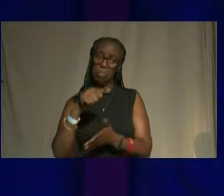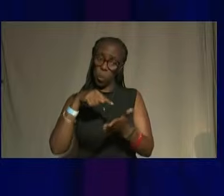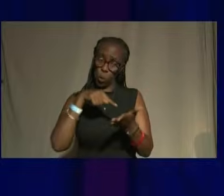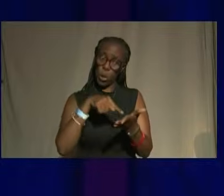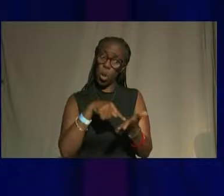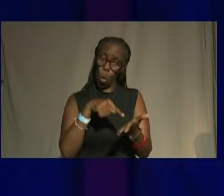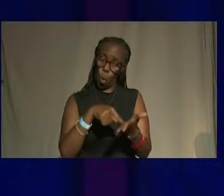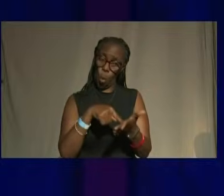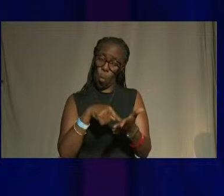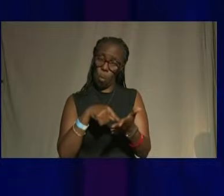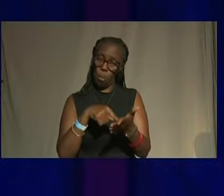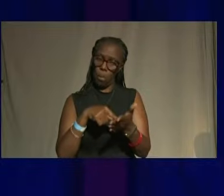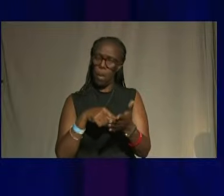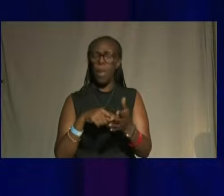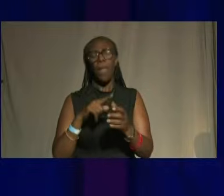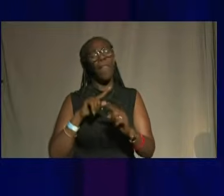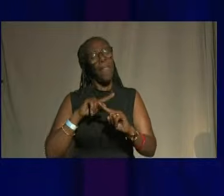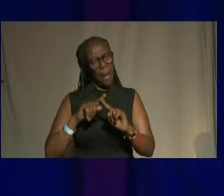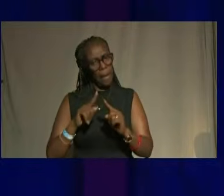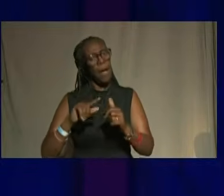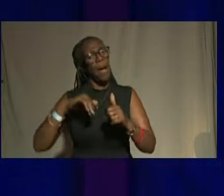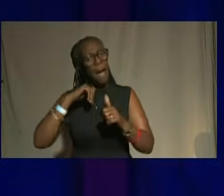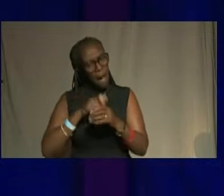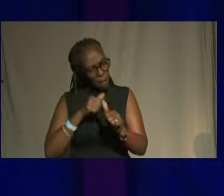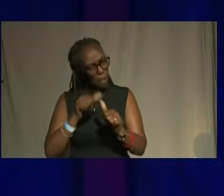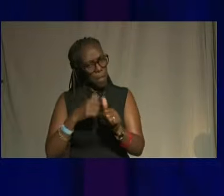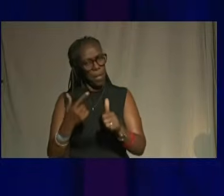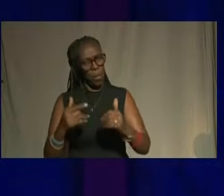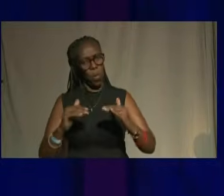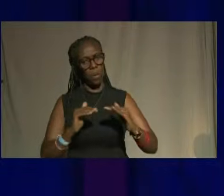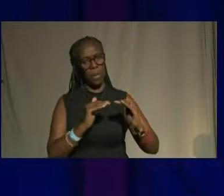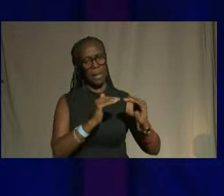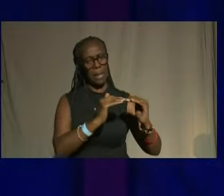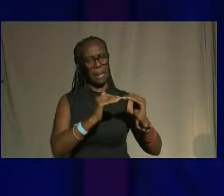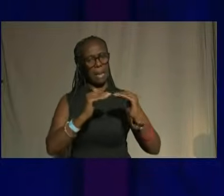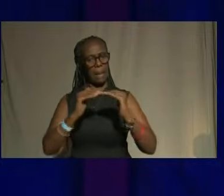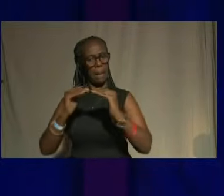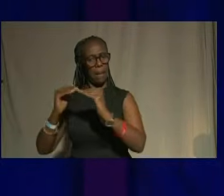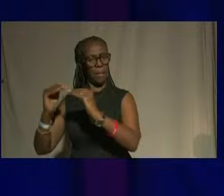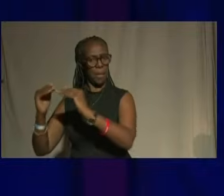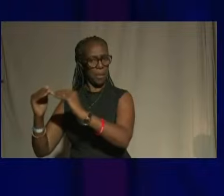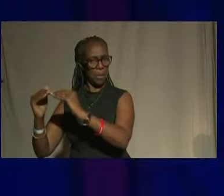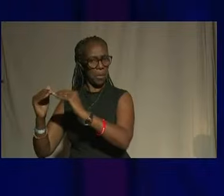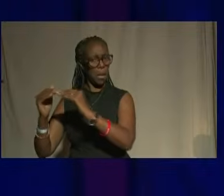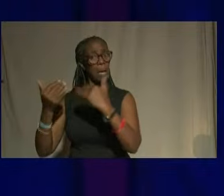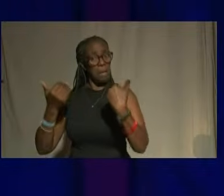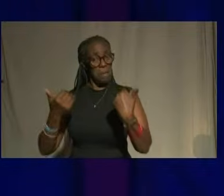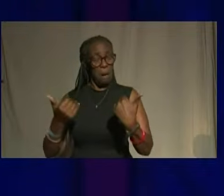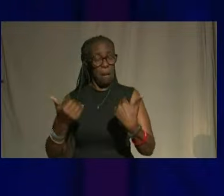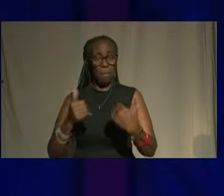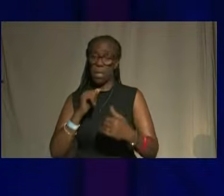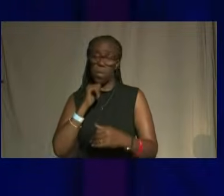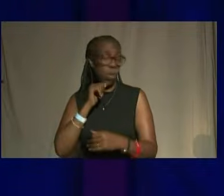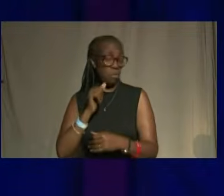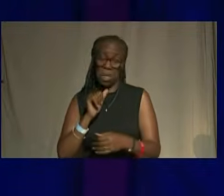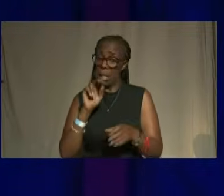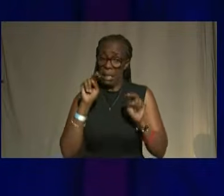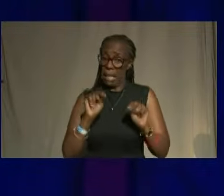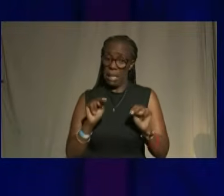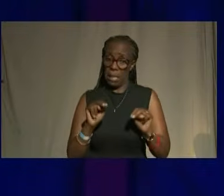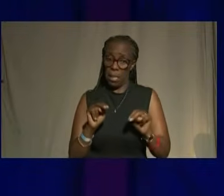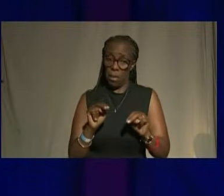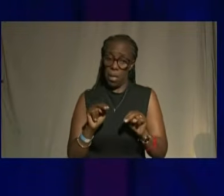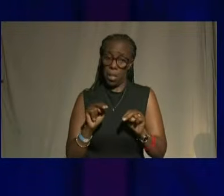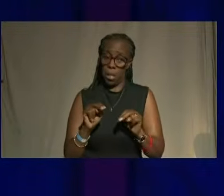will align, and it would not be necessary, it has not been necessary to keep a